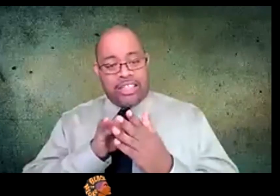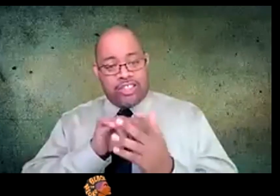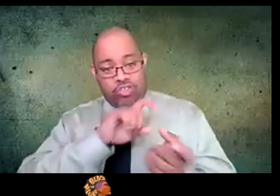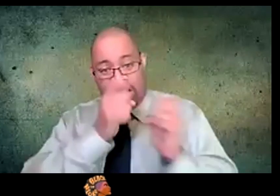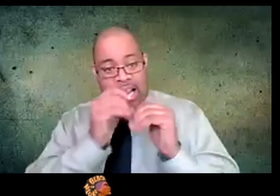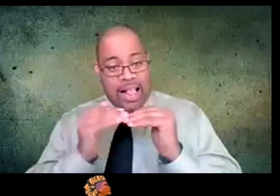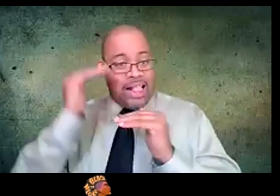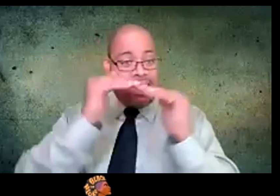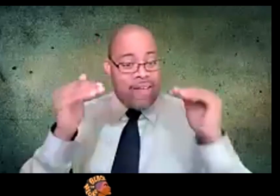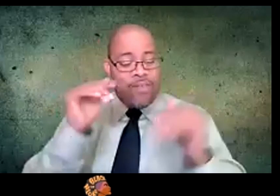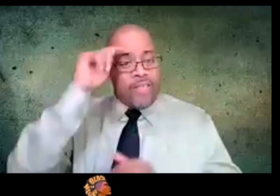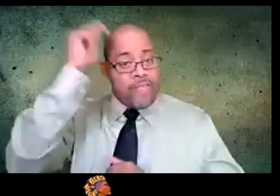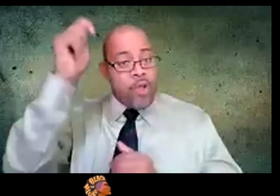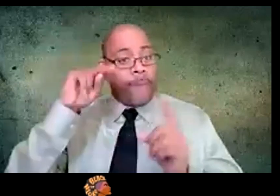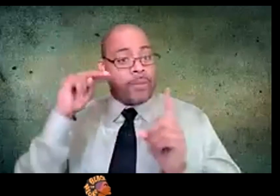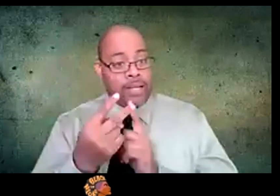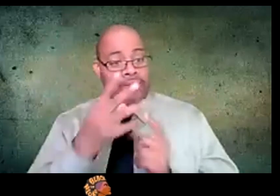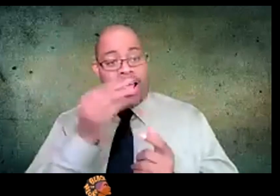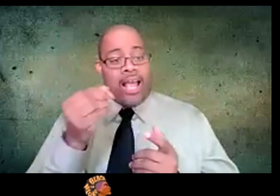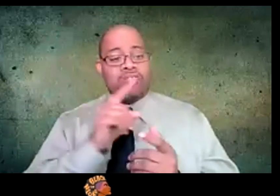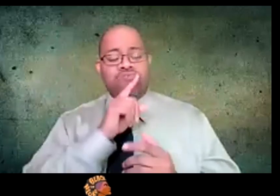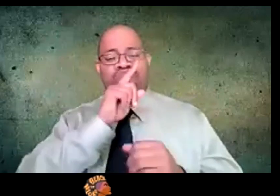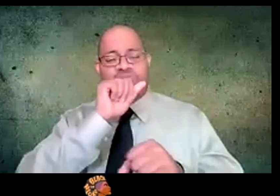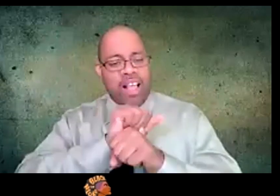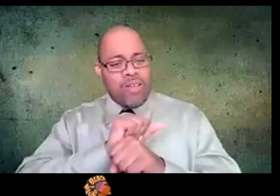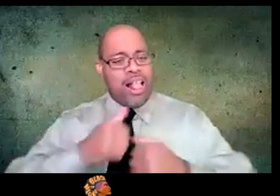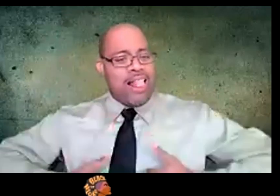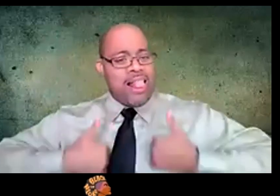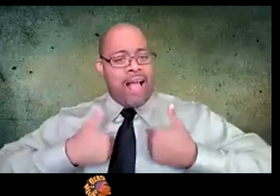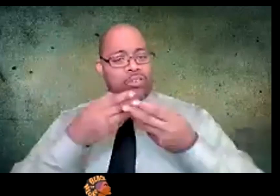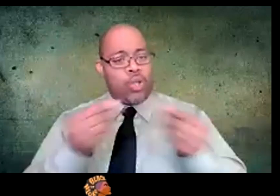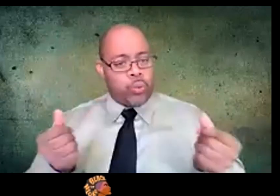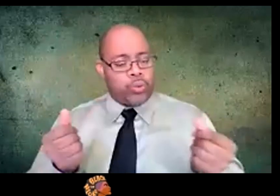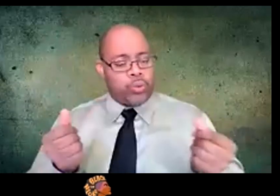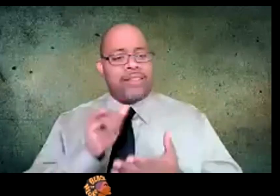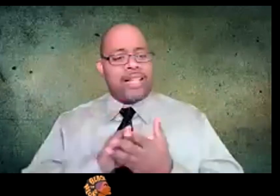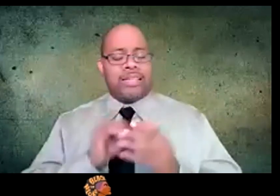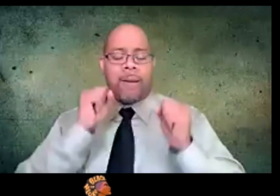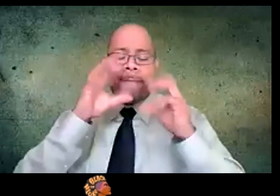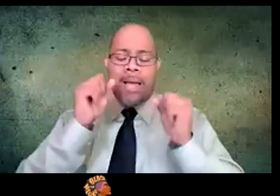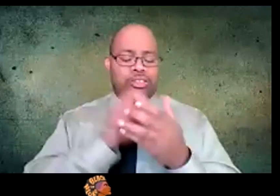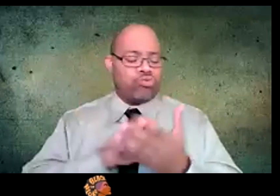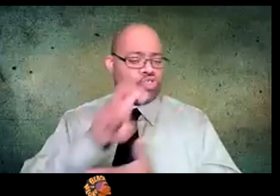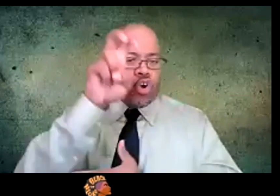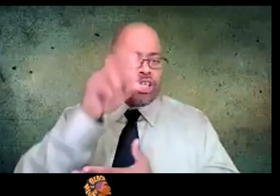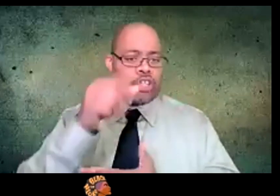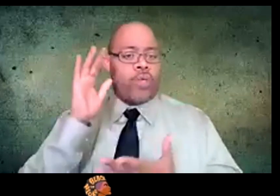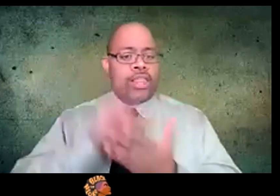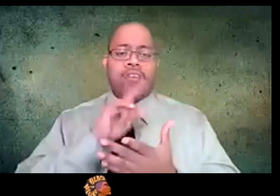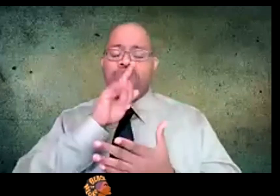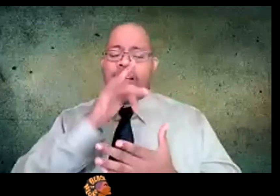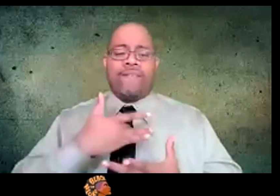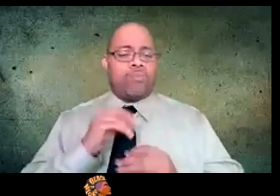the theoretical perspective and then a real life solution, it's an amazing journey and so rewarding